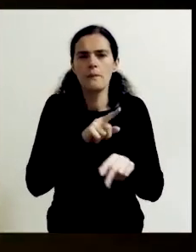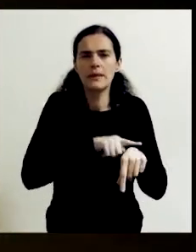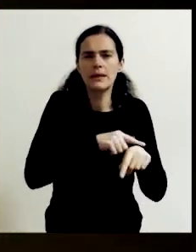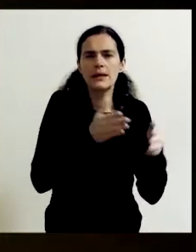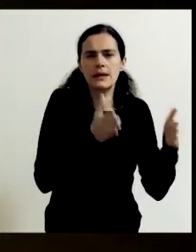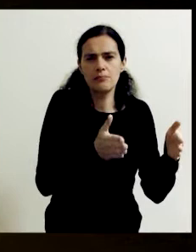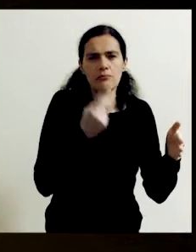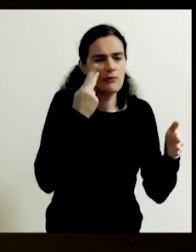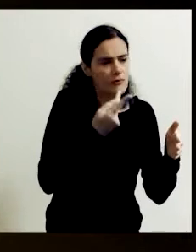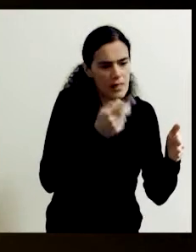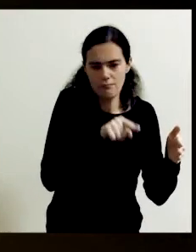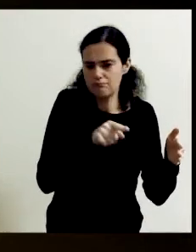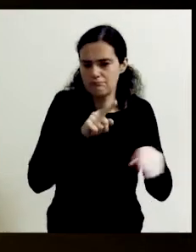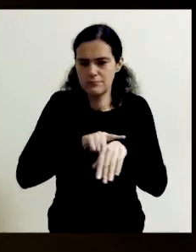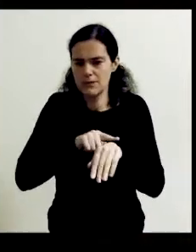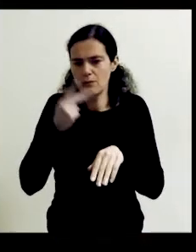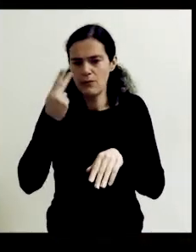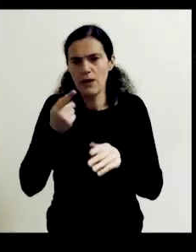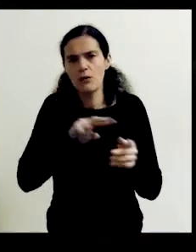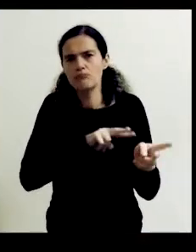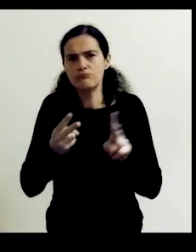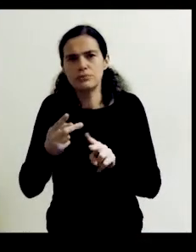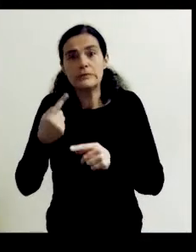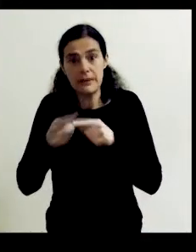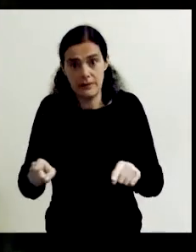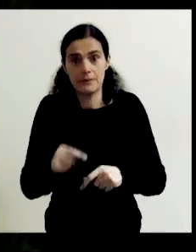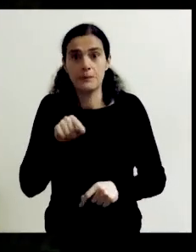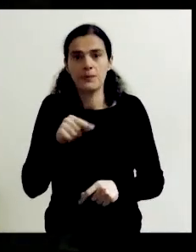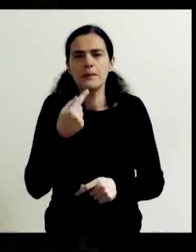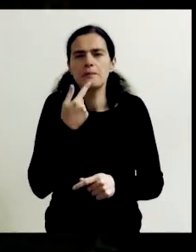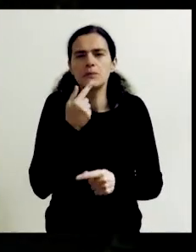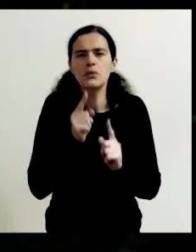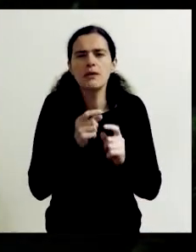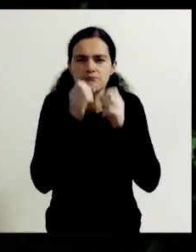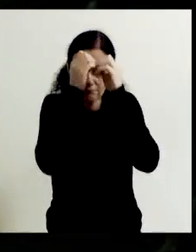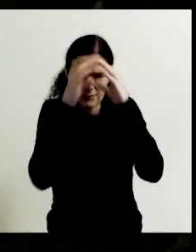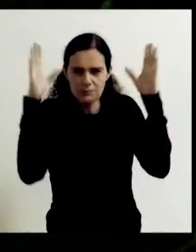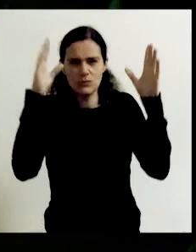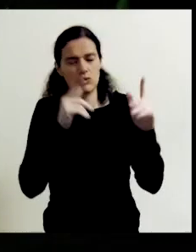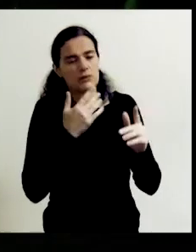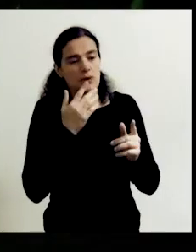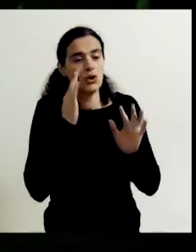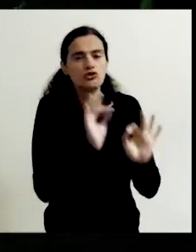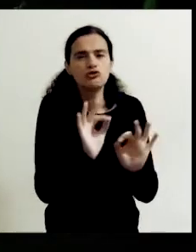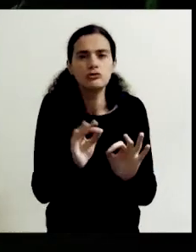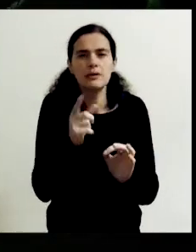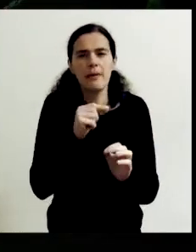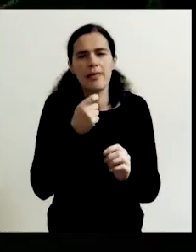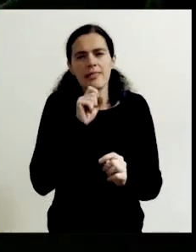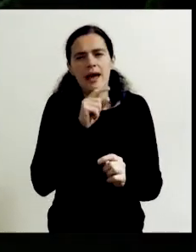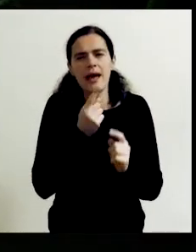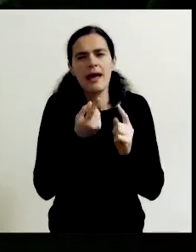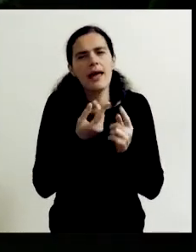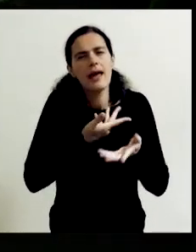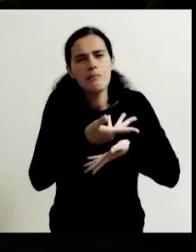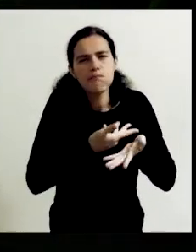from one moment of life to another. But with this notion of care, you also have the notion of